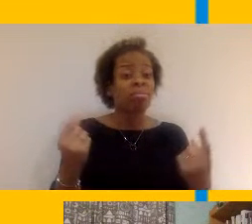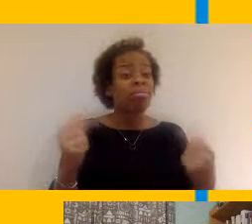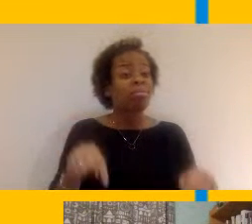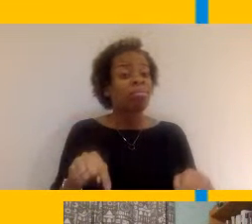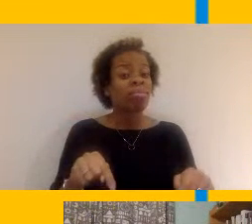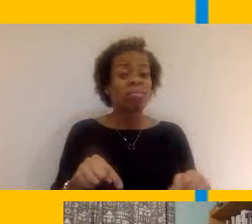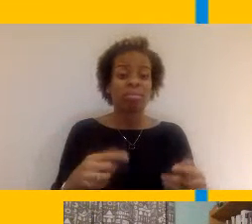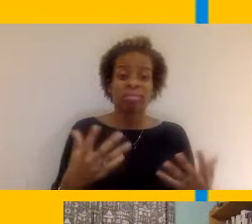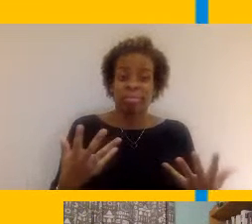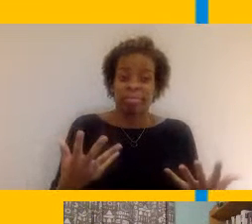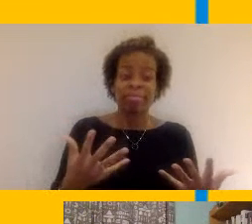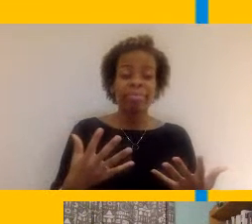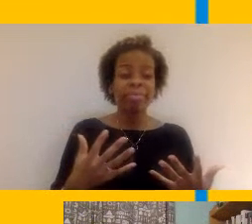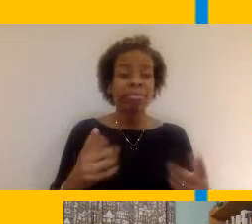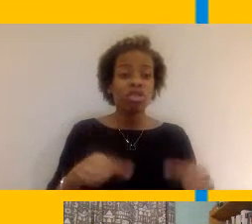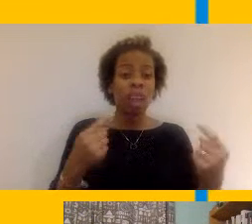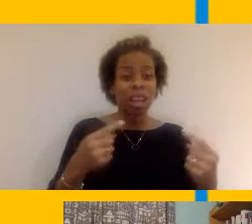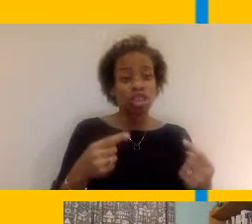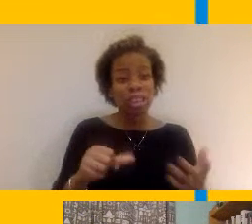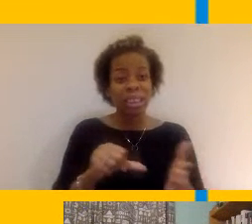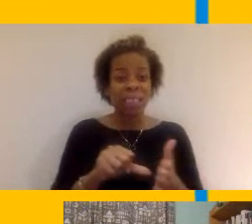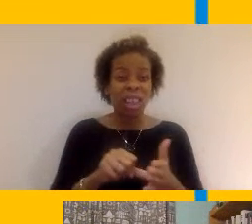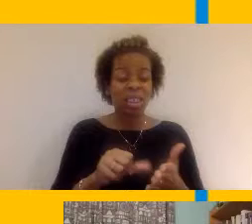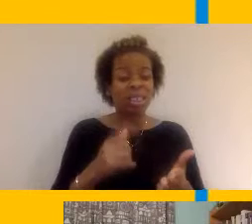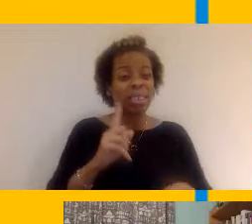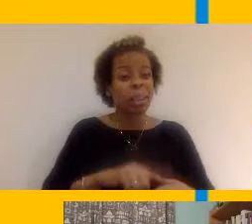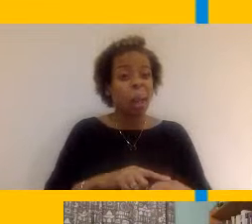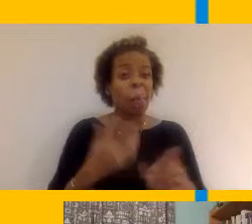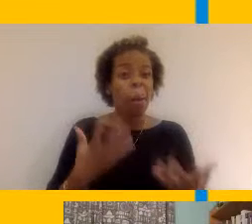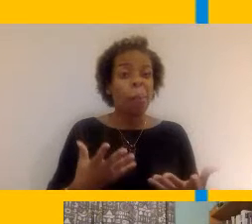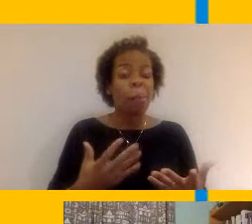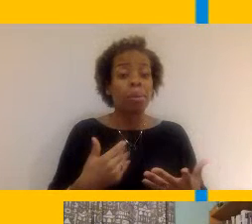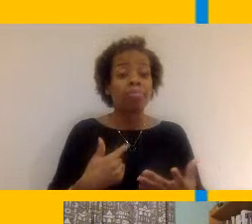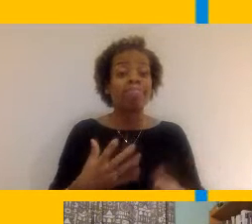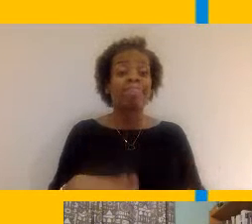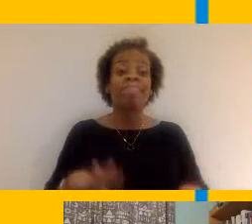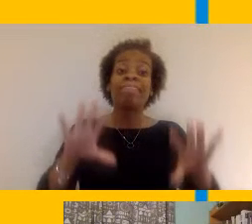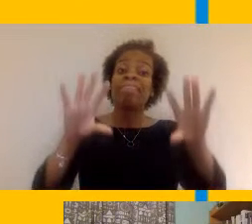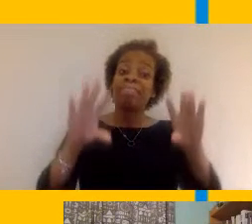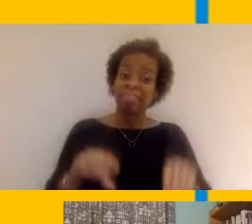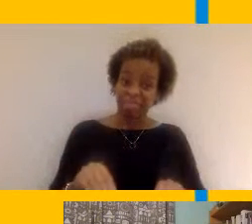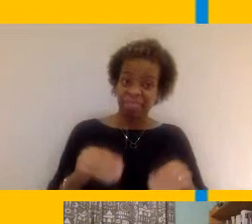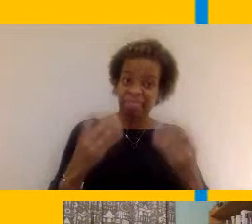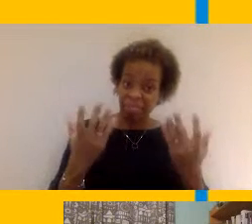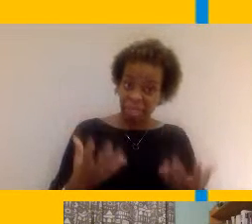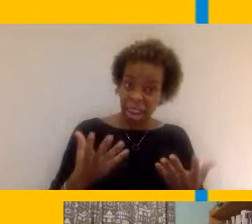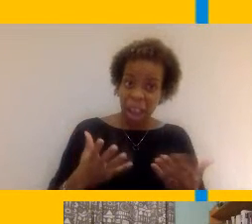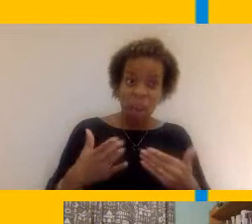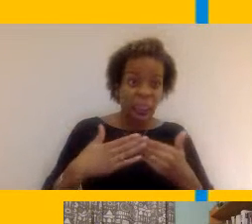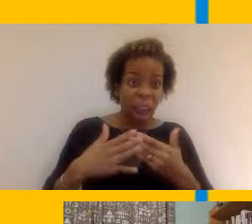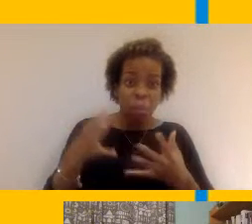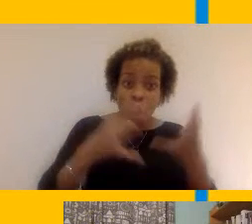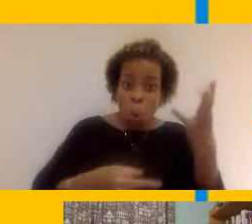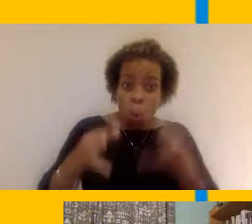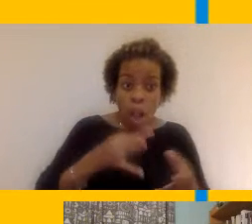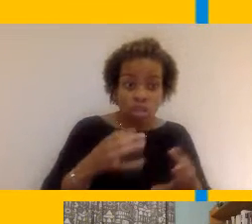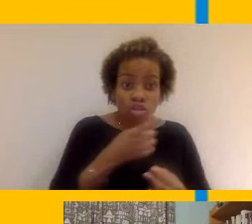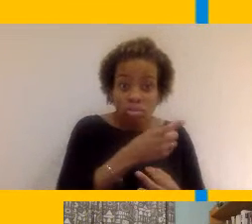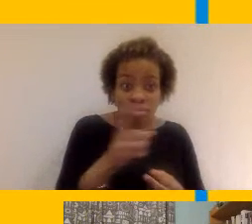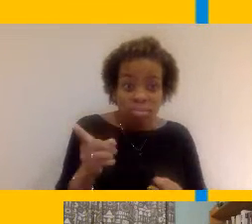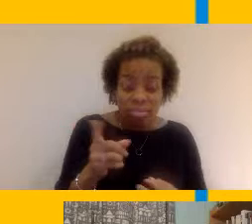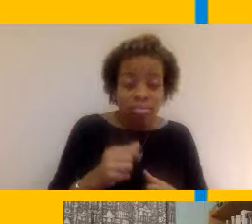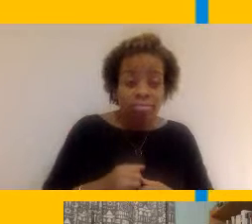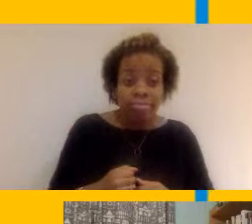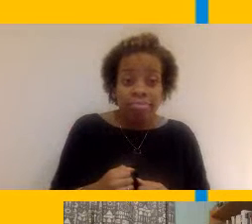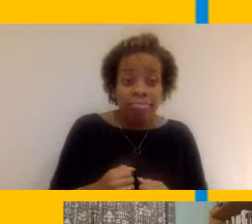environment. Are there any other questions before we finish up? If there are any more questions from people who've been watching along,